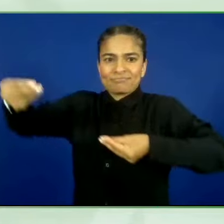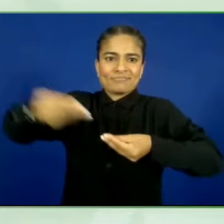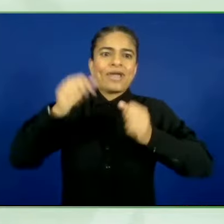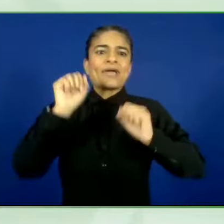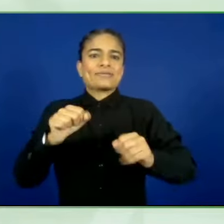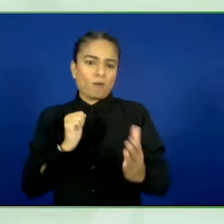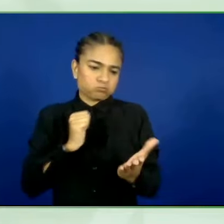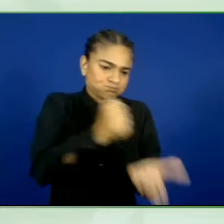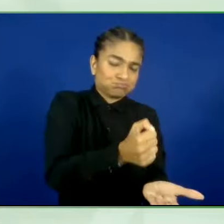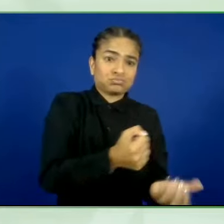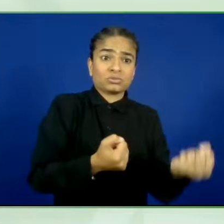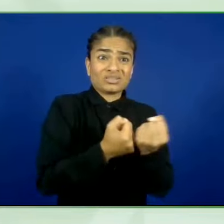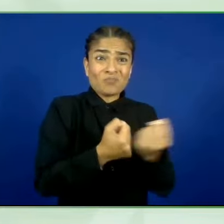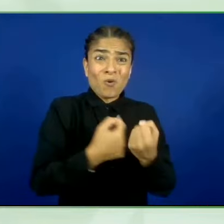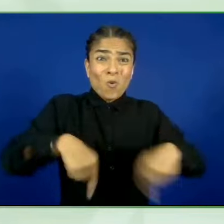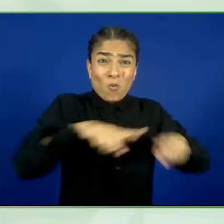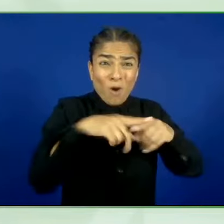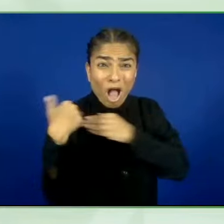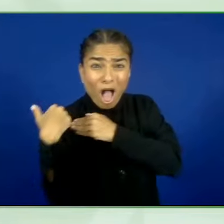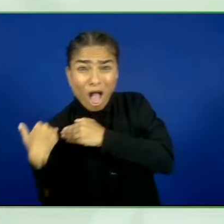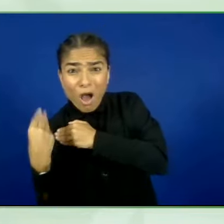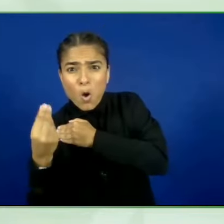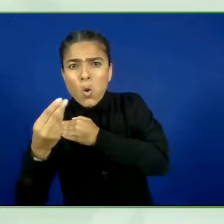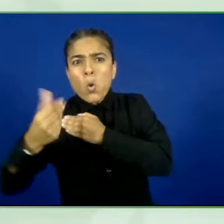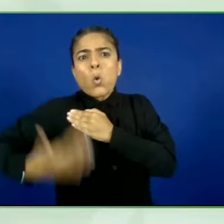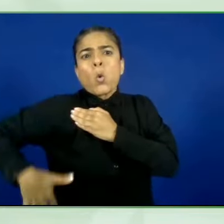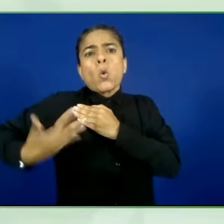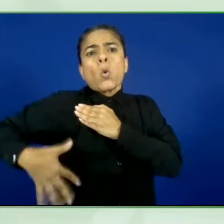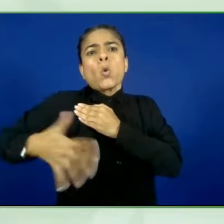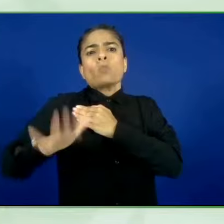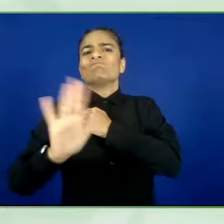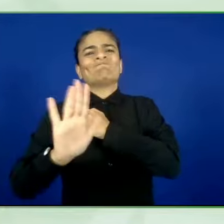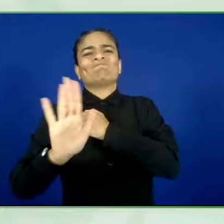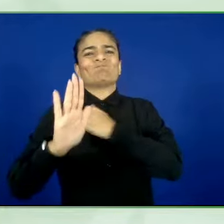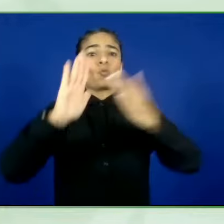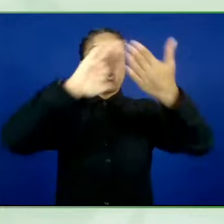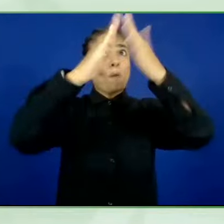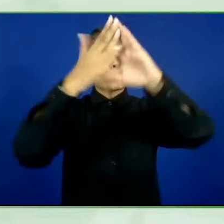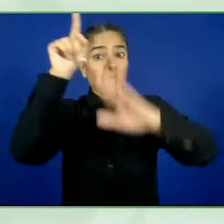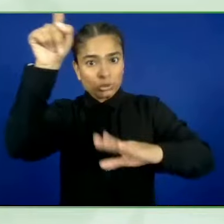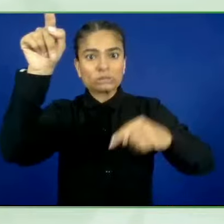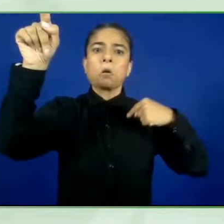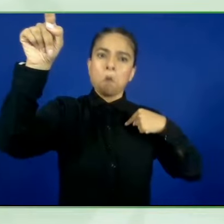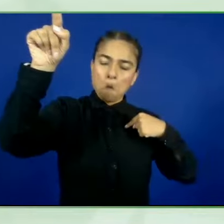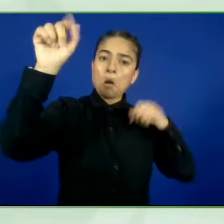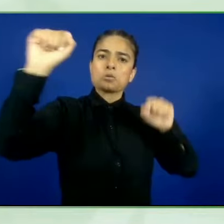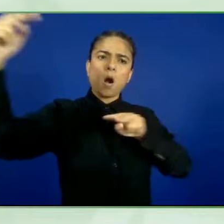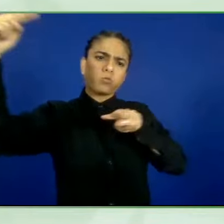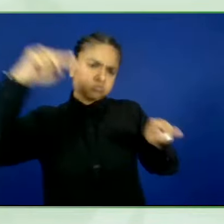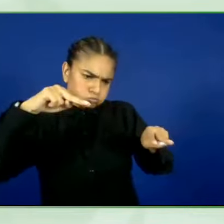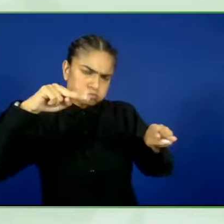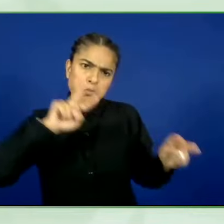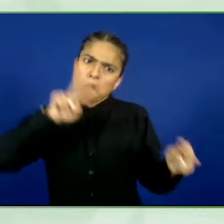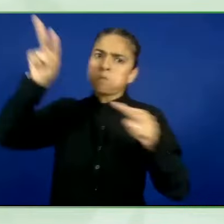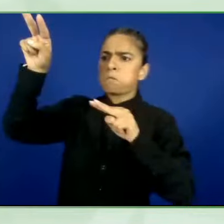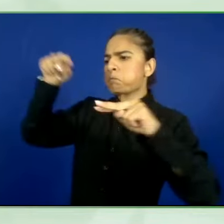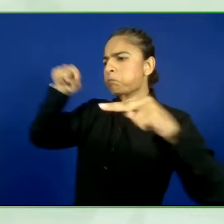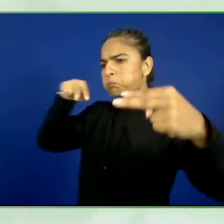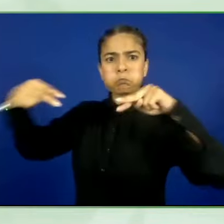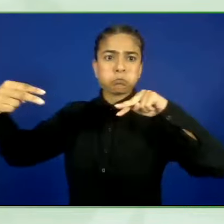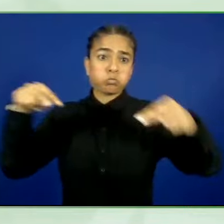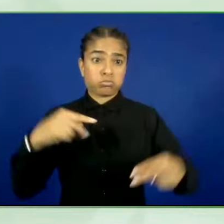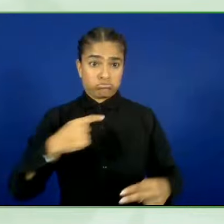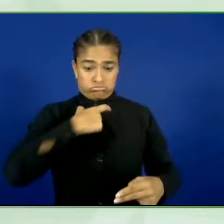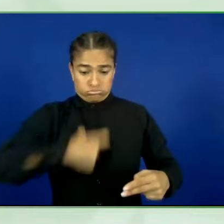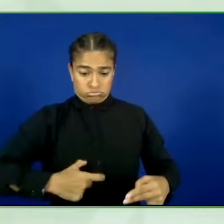working with the community stakeholders who can be able to monitor an average of 30 children, then it becomes more manageable. Now it gives us